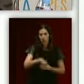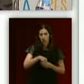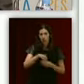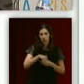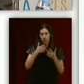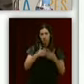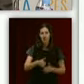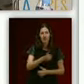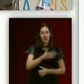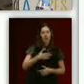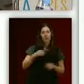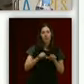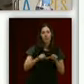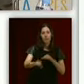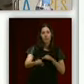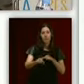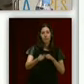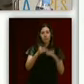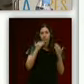modular parameters and speeds.